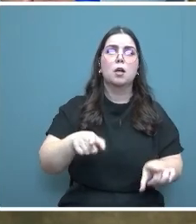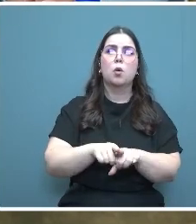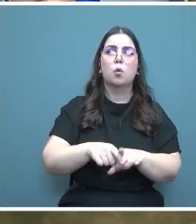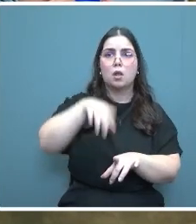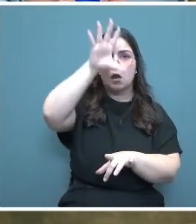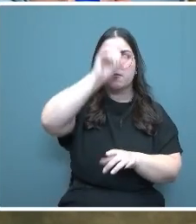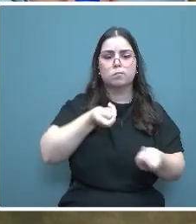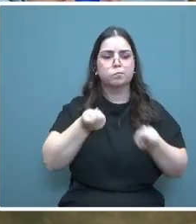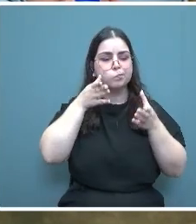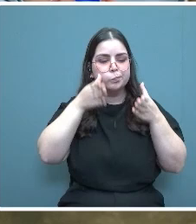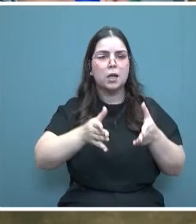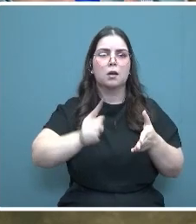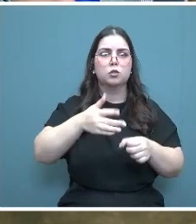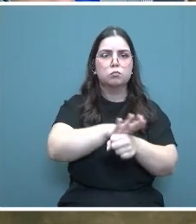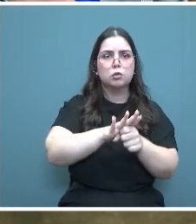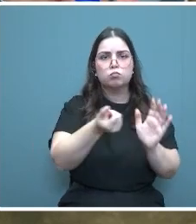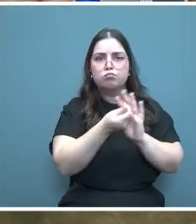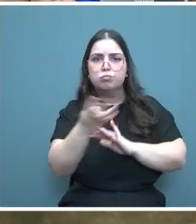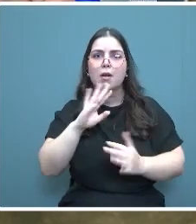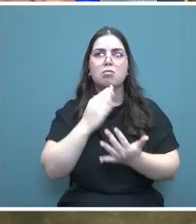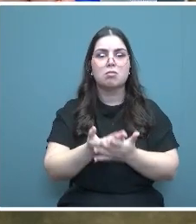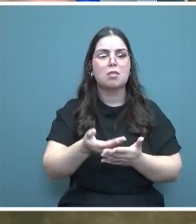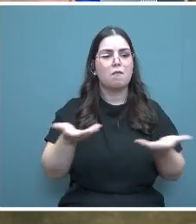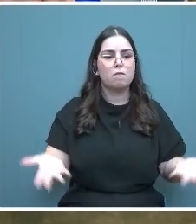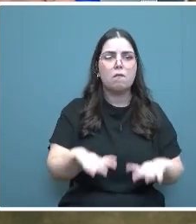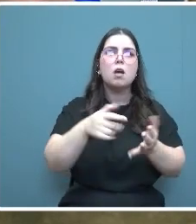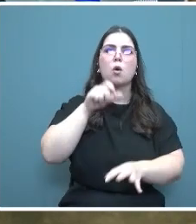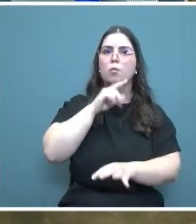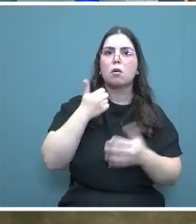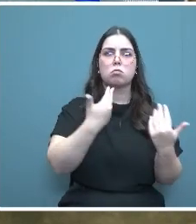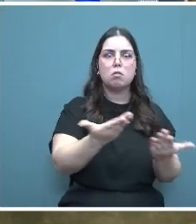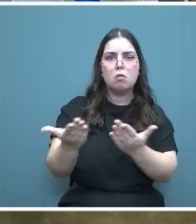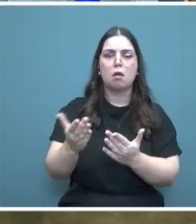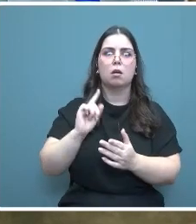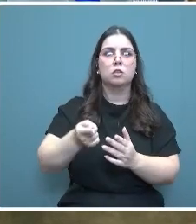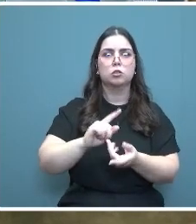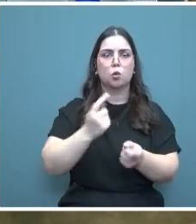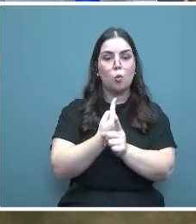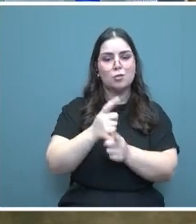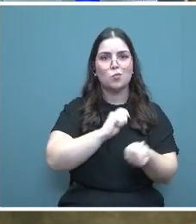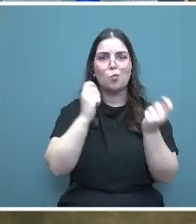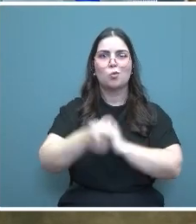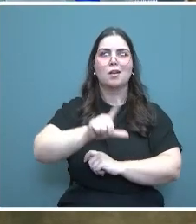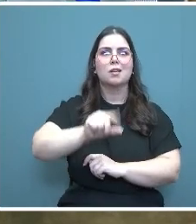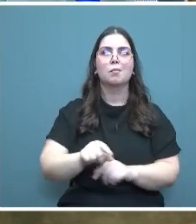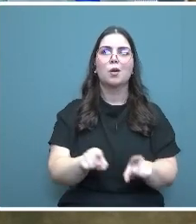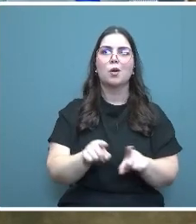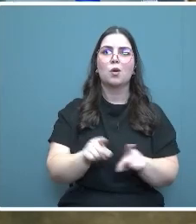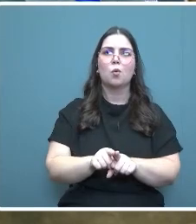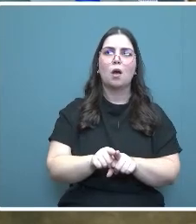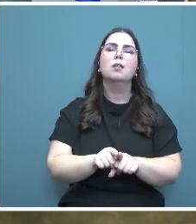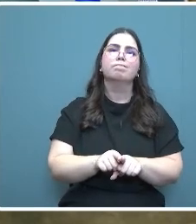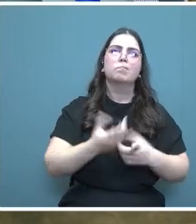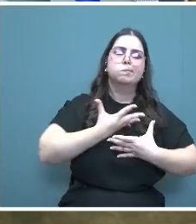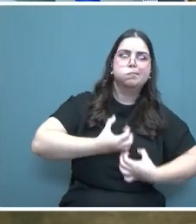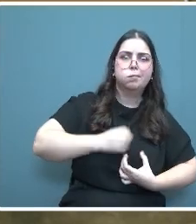government, to focus on several areas, how to provide them opportunities to transform, as you say, their pain in their